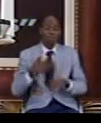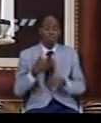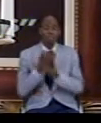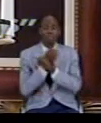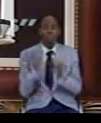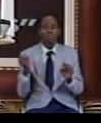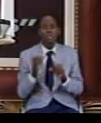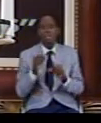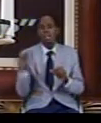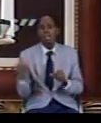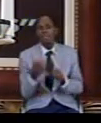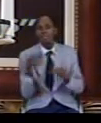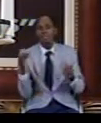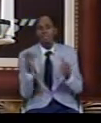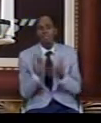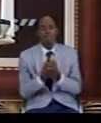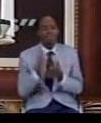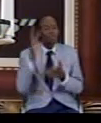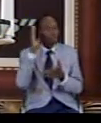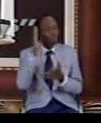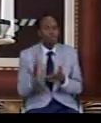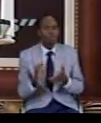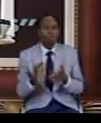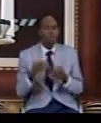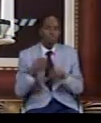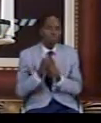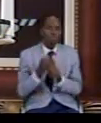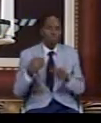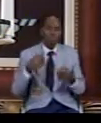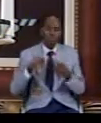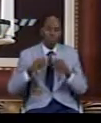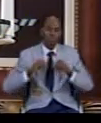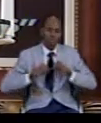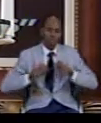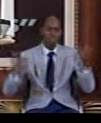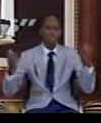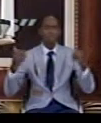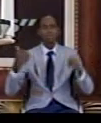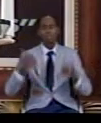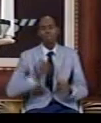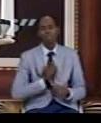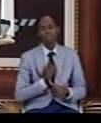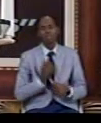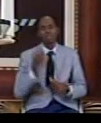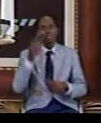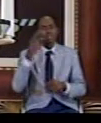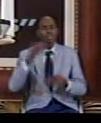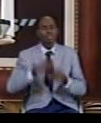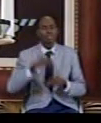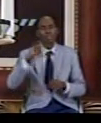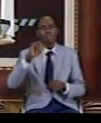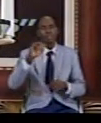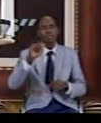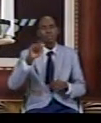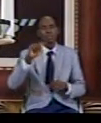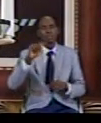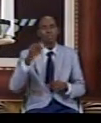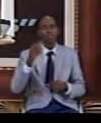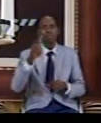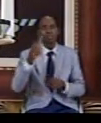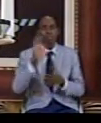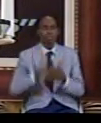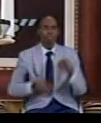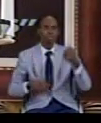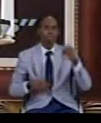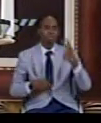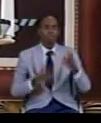will deny myself. That's what the Lord is saying in Matthew chapter 16. I'm reading from verse